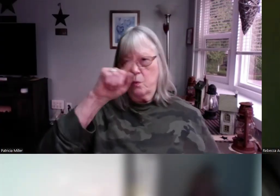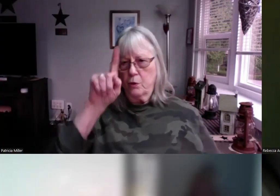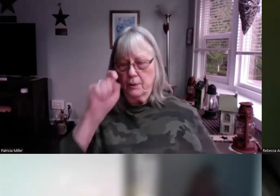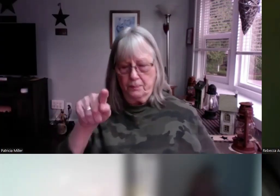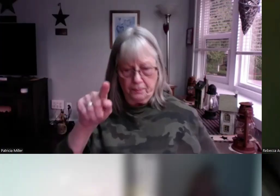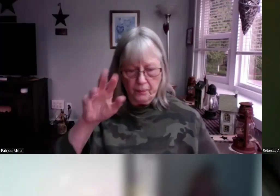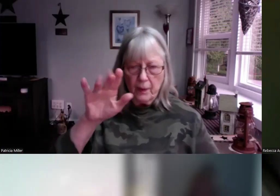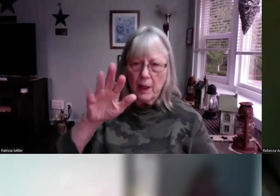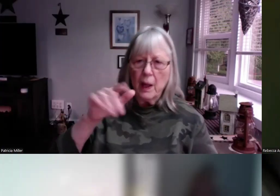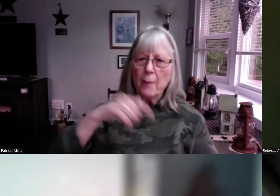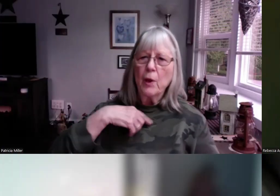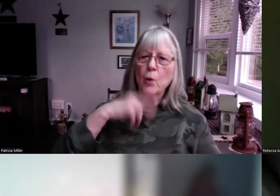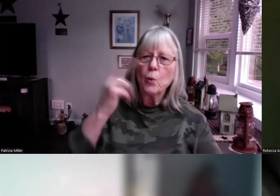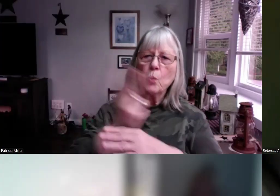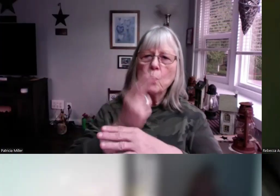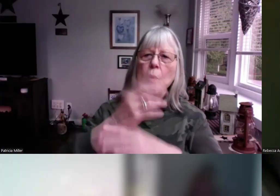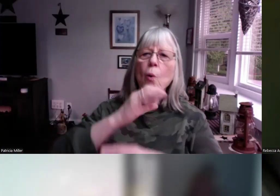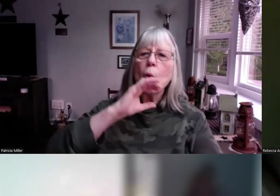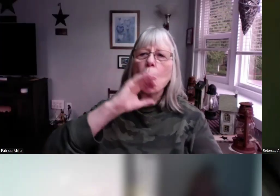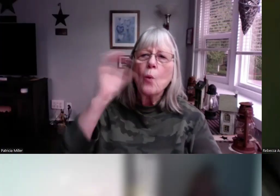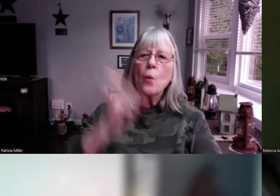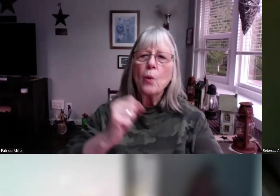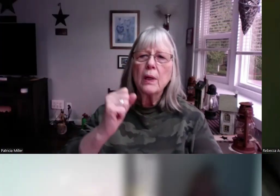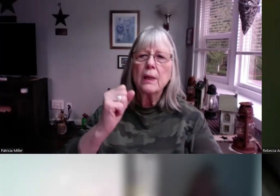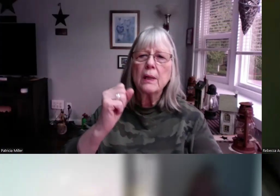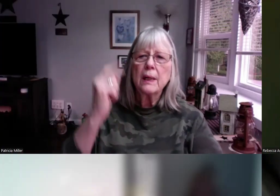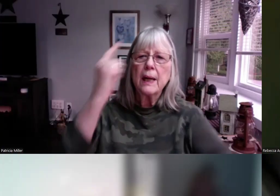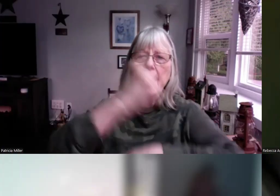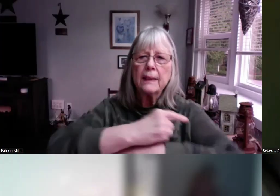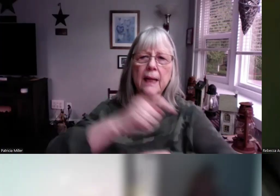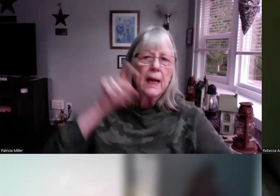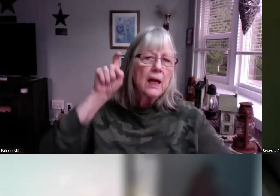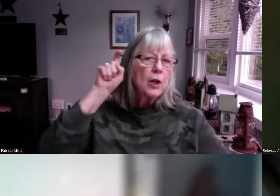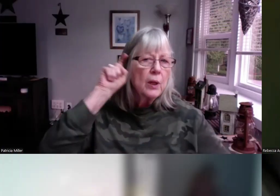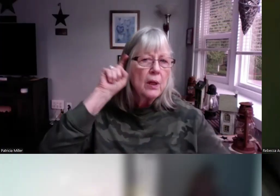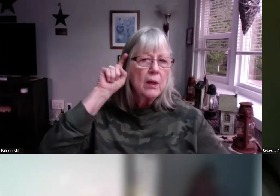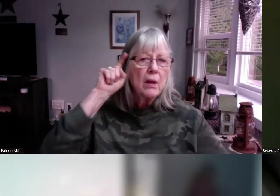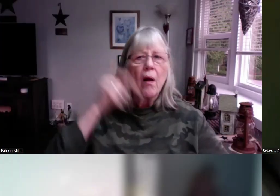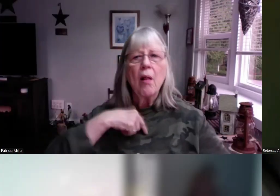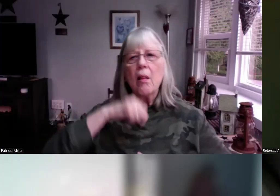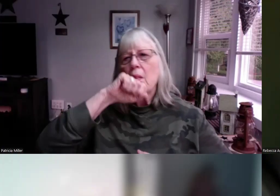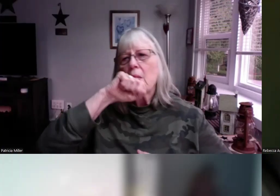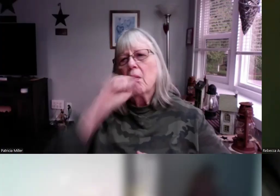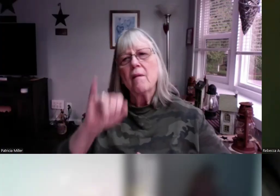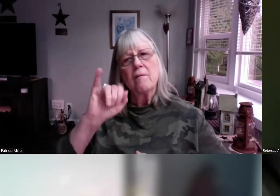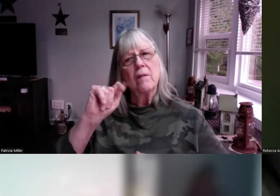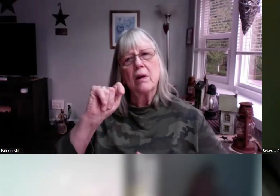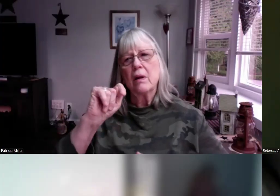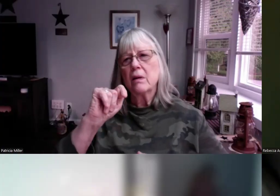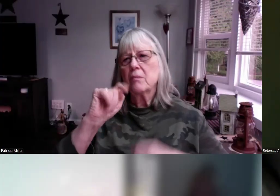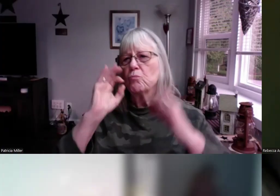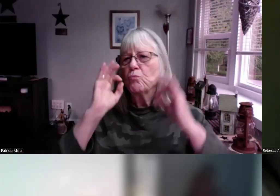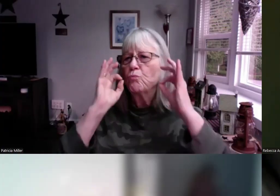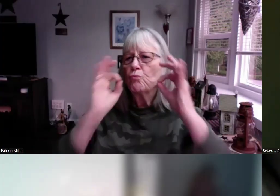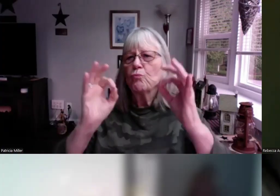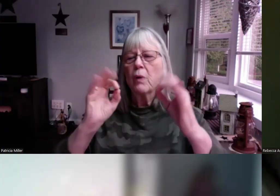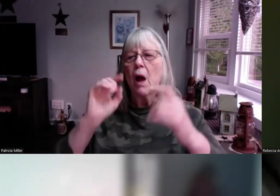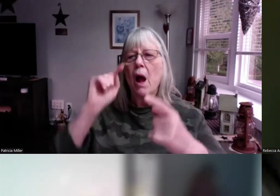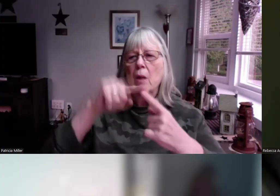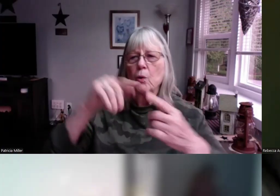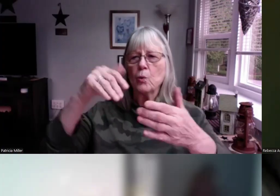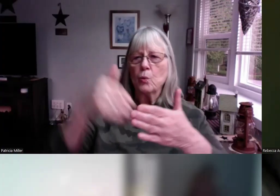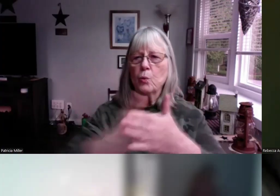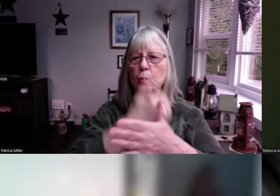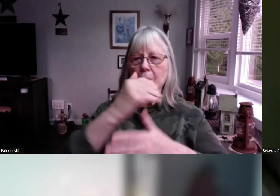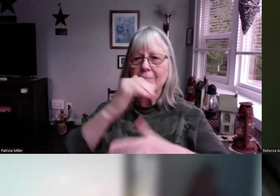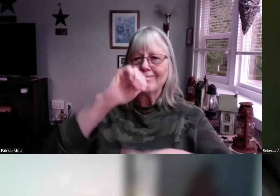Okay. I do have another question then. Now, I am using the older day kind of hearing aid, and I